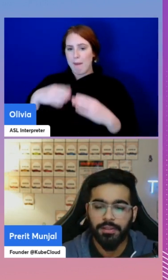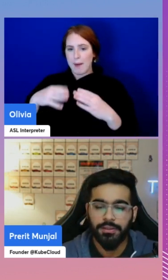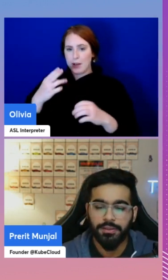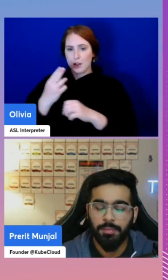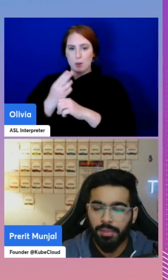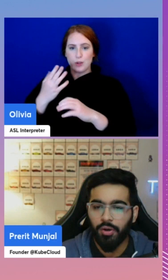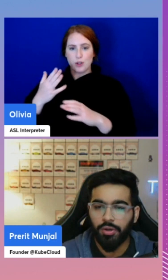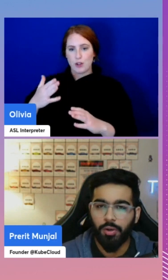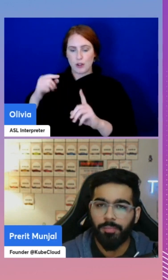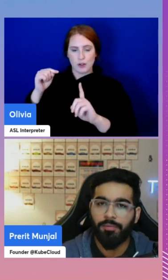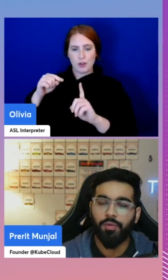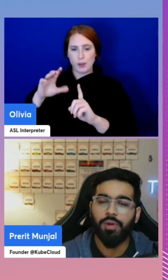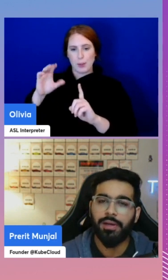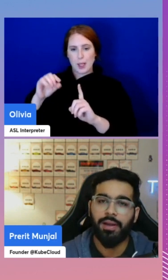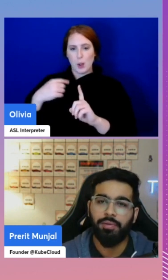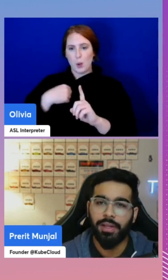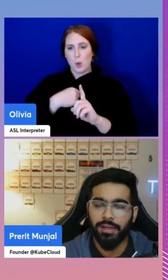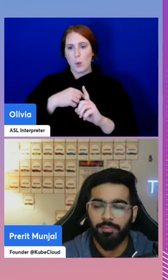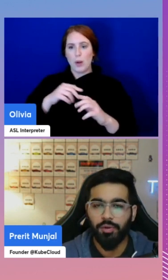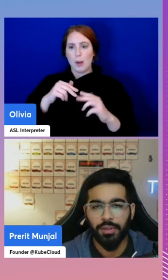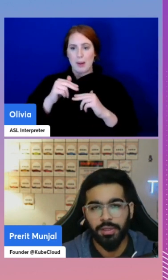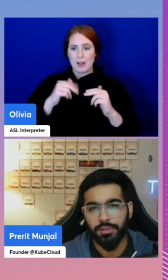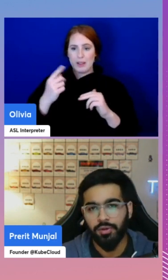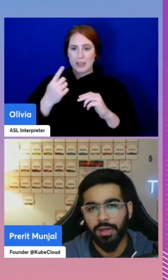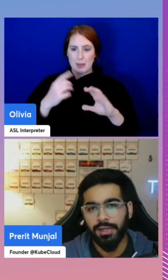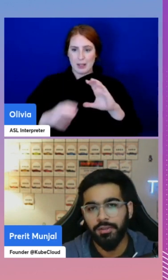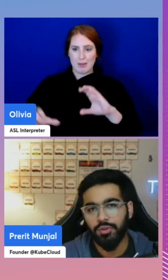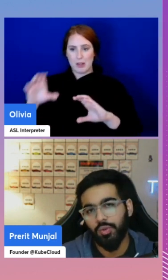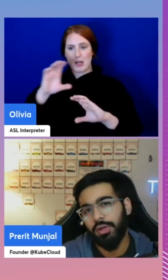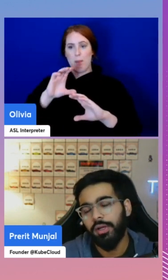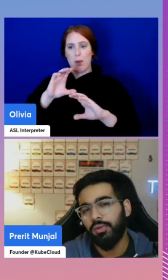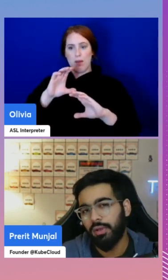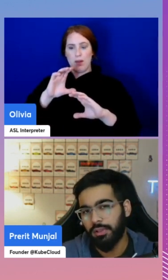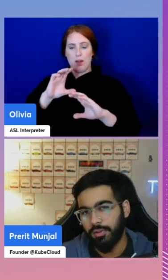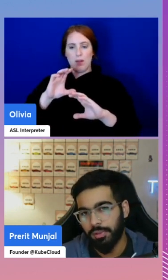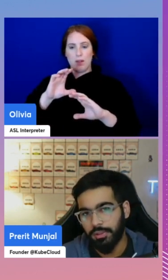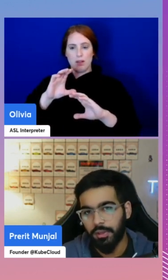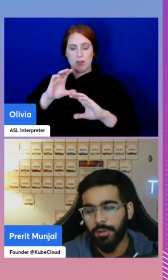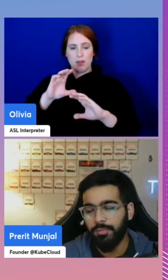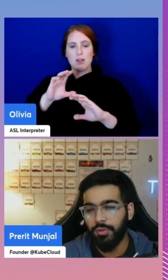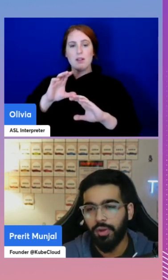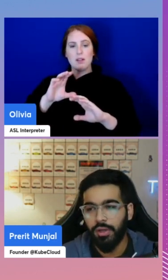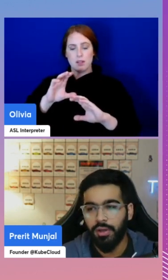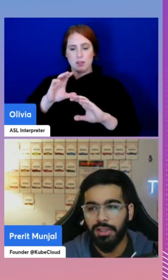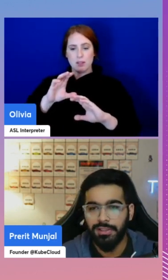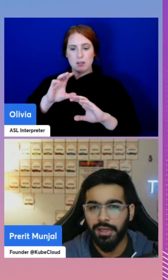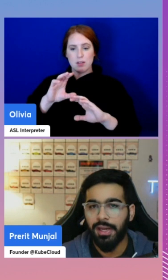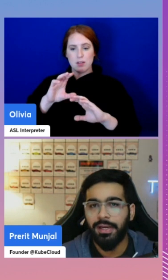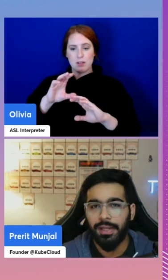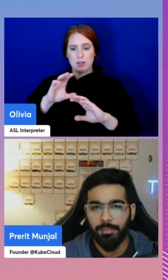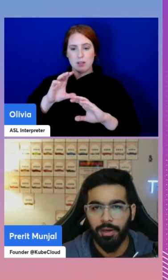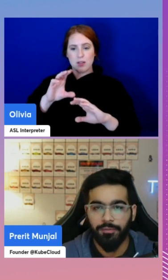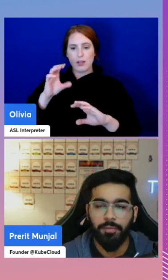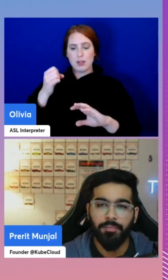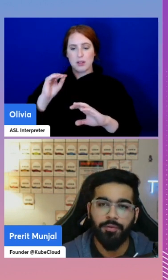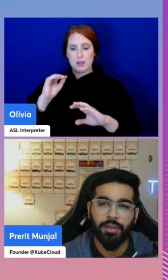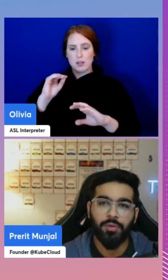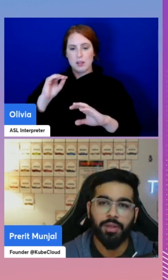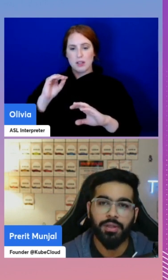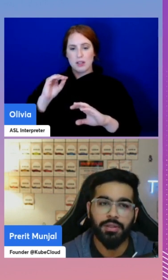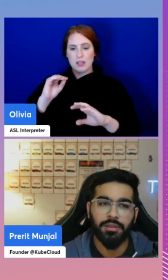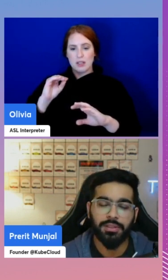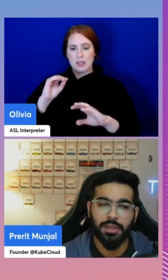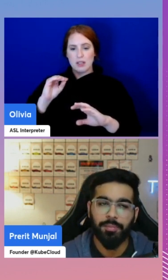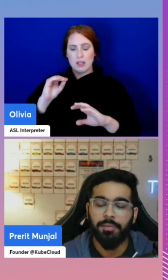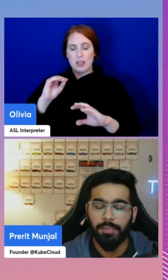built something on top of Google Cloud, AWS, and Azure, and sold it to the customers. Okay, so it is an edtech platform where